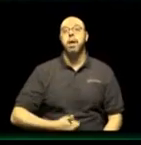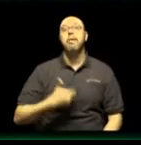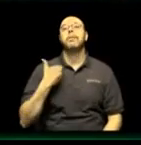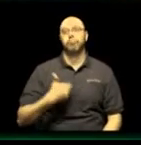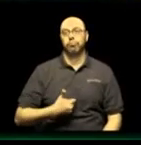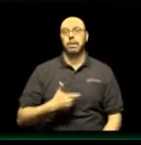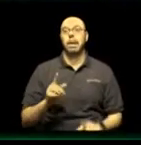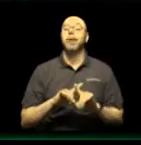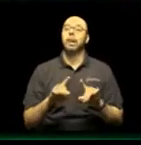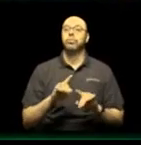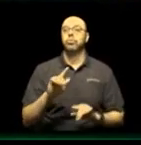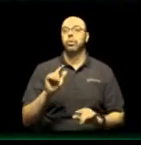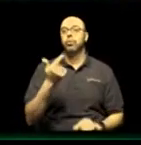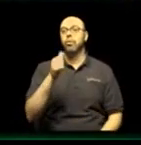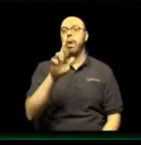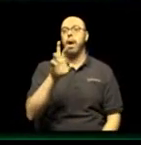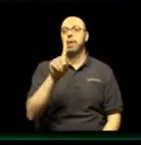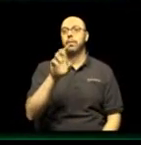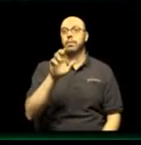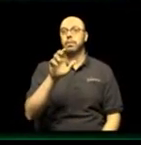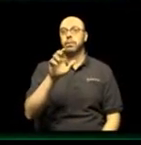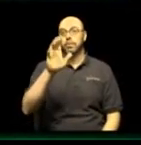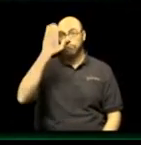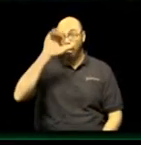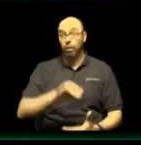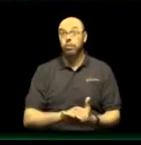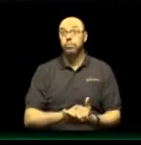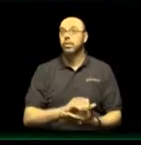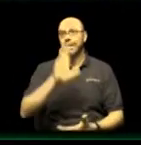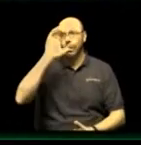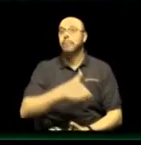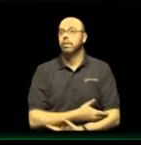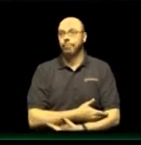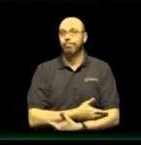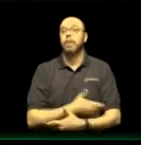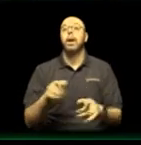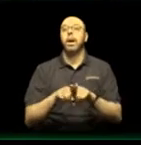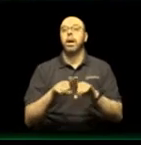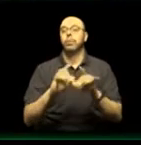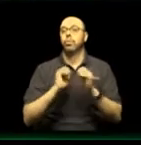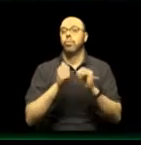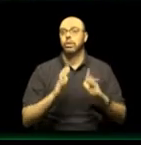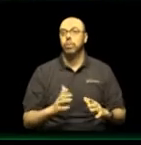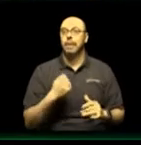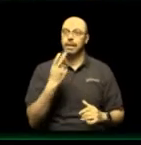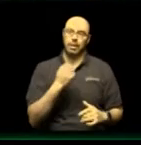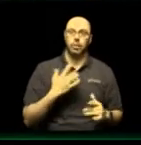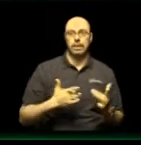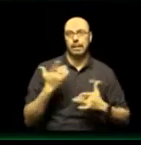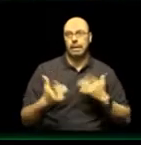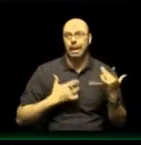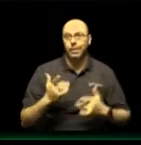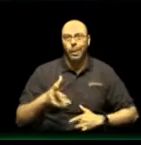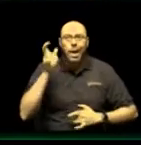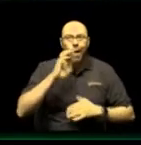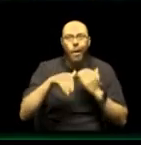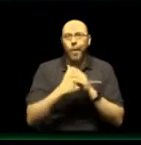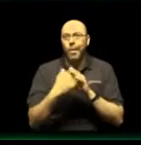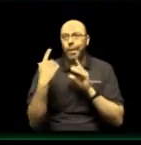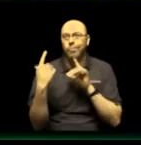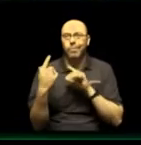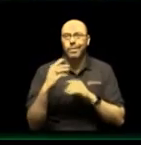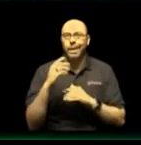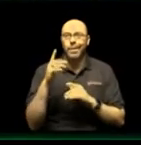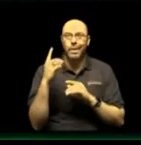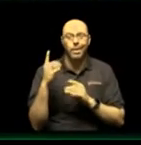as a grandson being a racer. Mm-hmm. And he really excited, always hears the news, all that stuff.